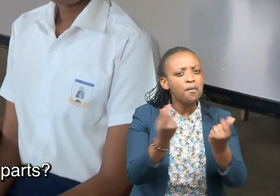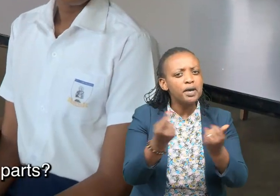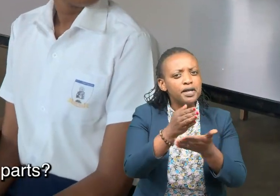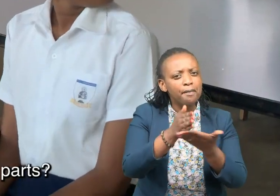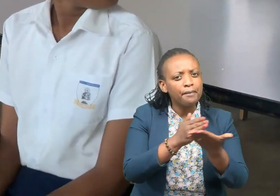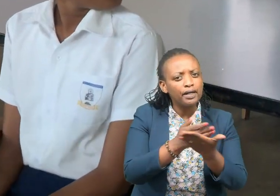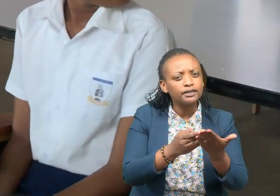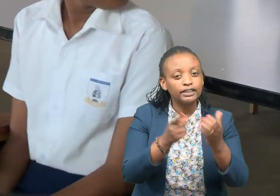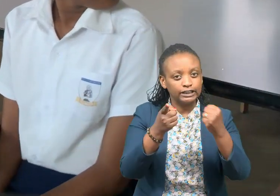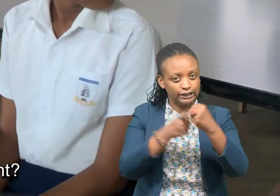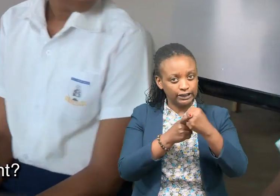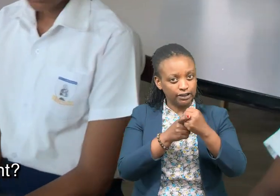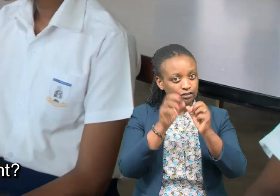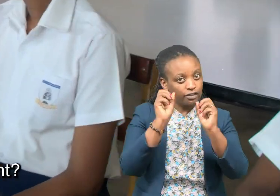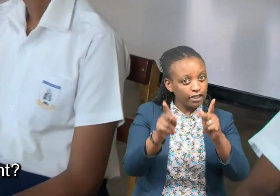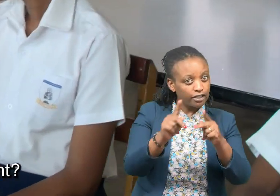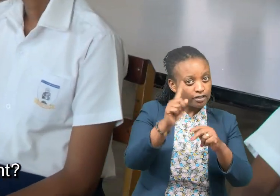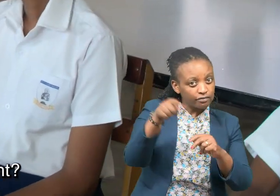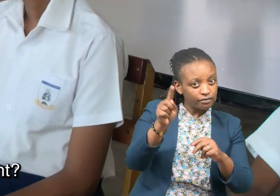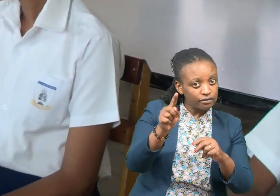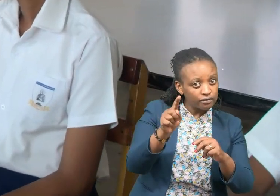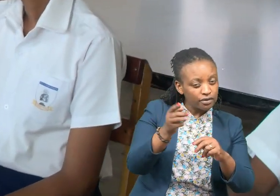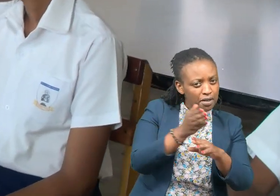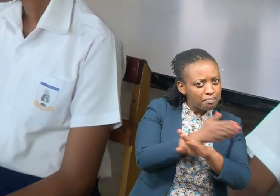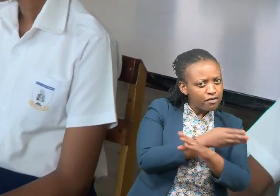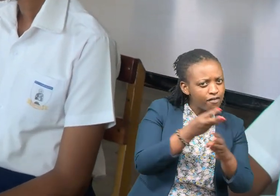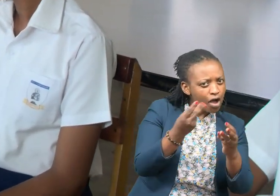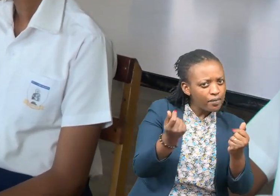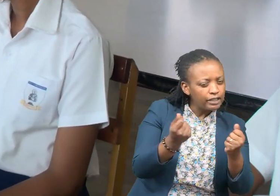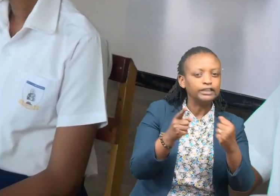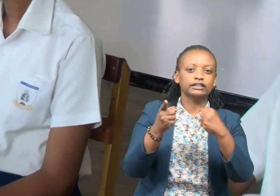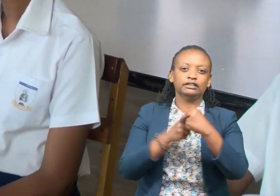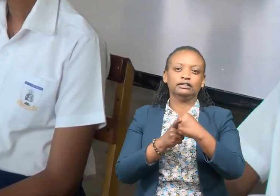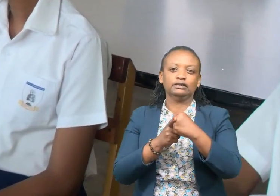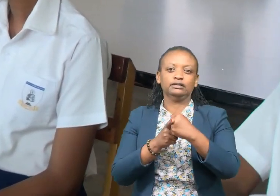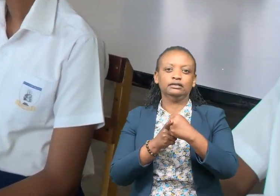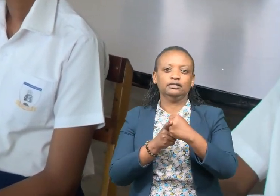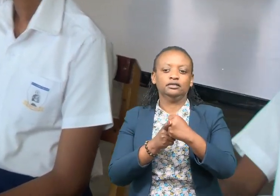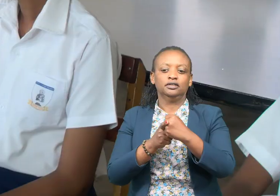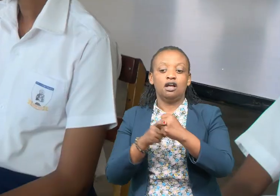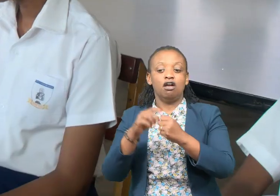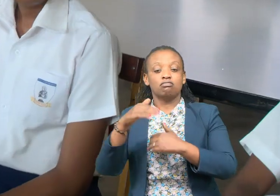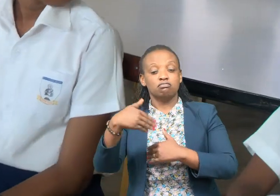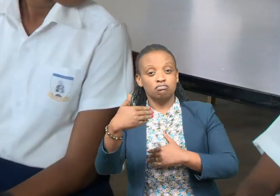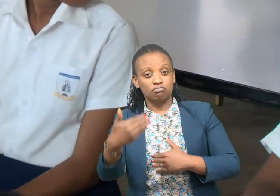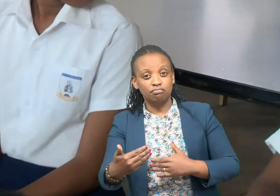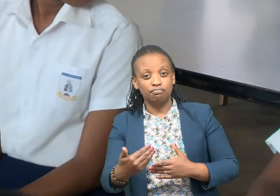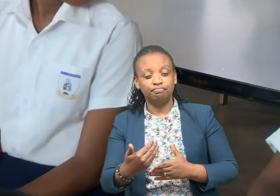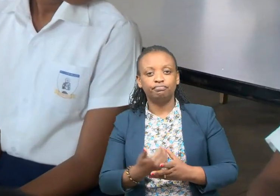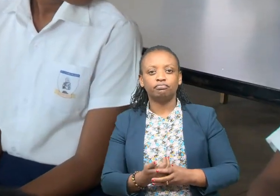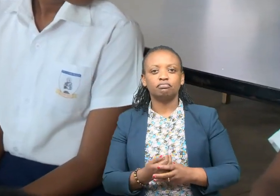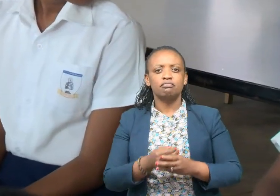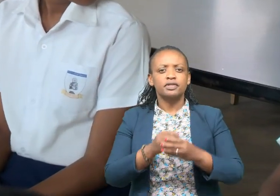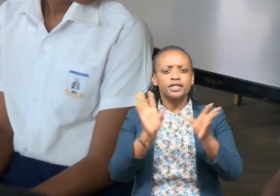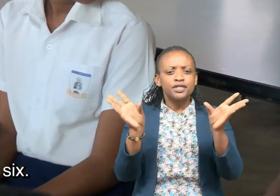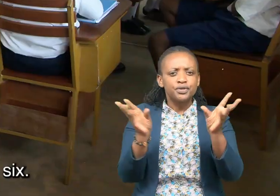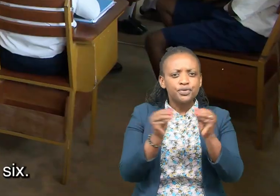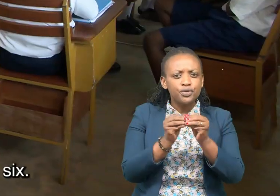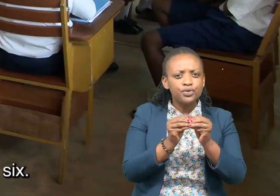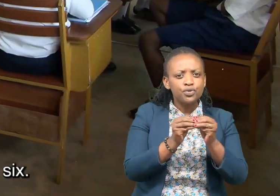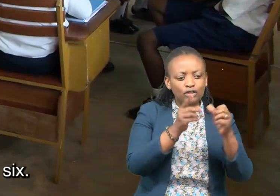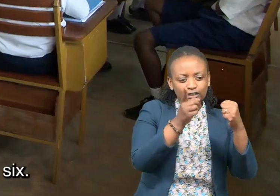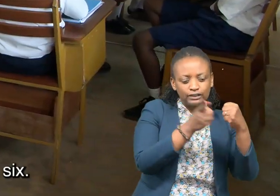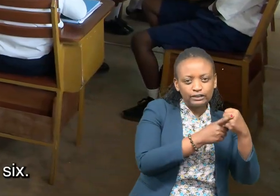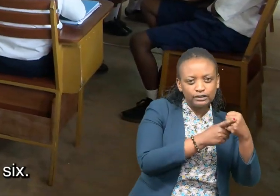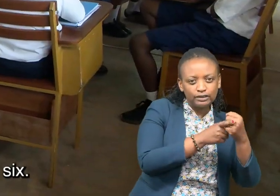had how many parts? There were 6, right? There were 6. And then the